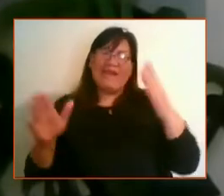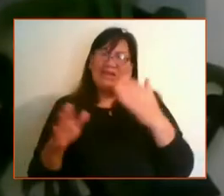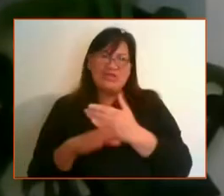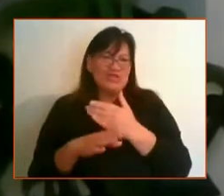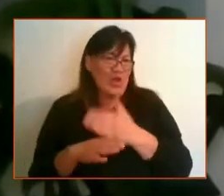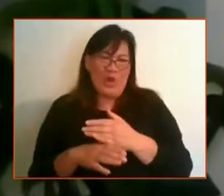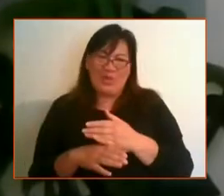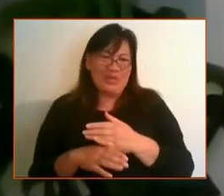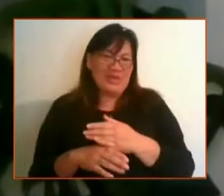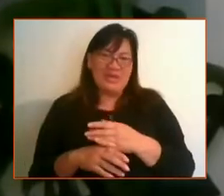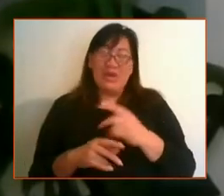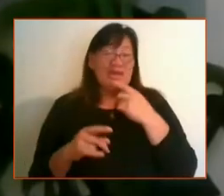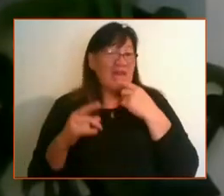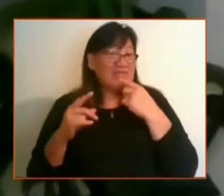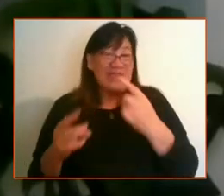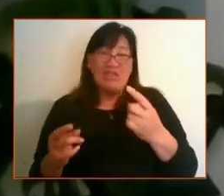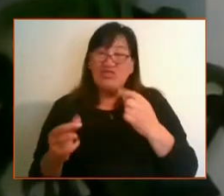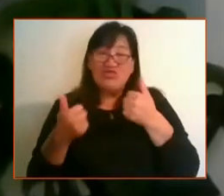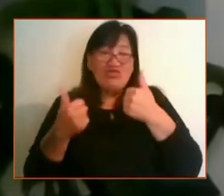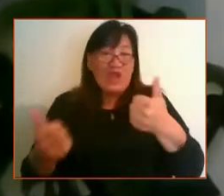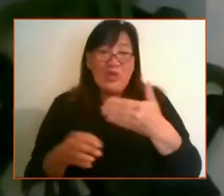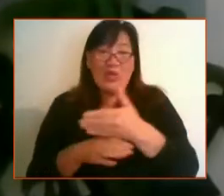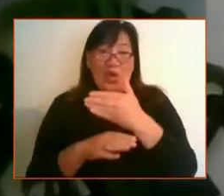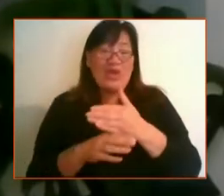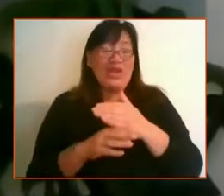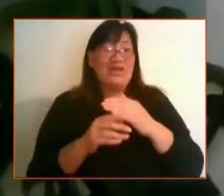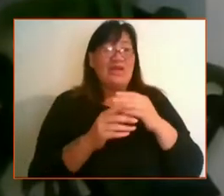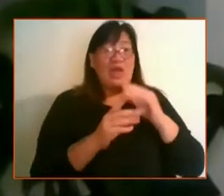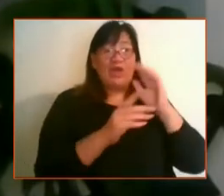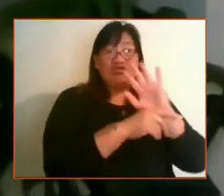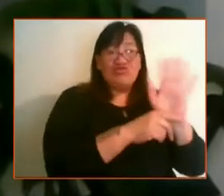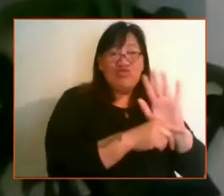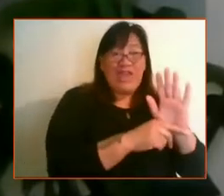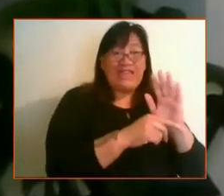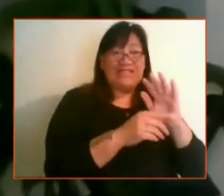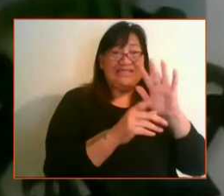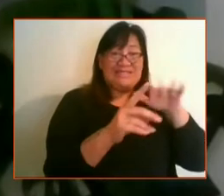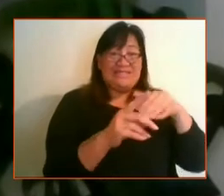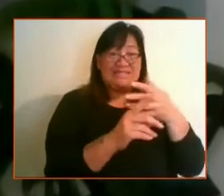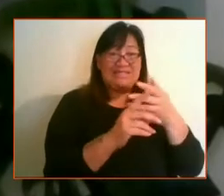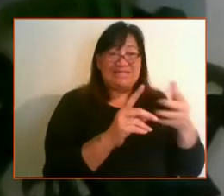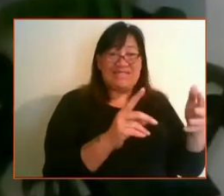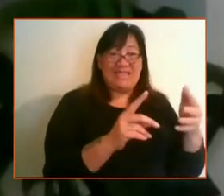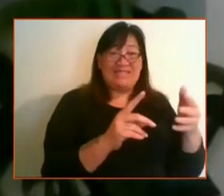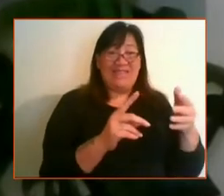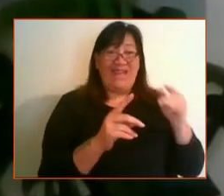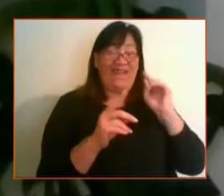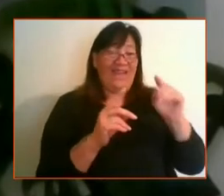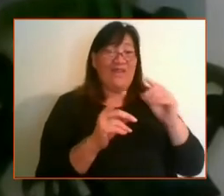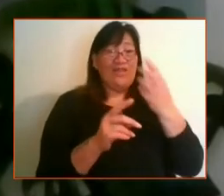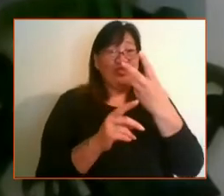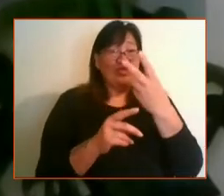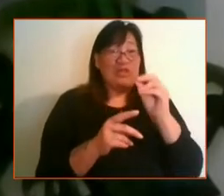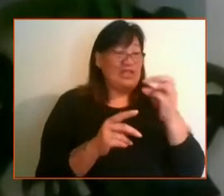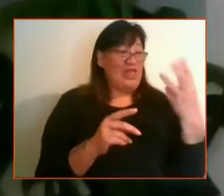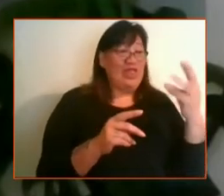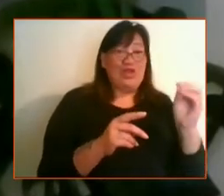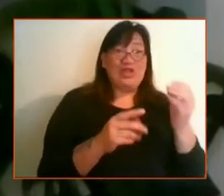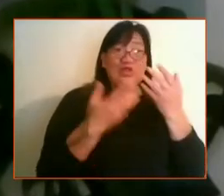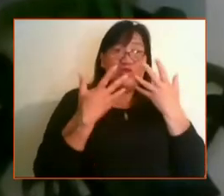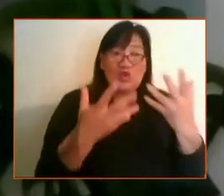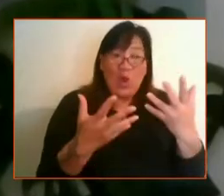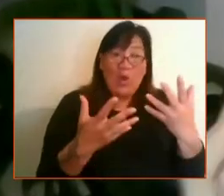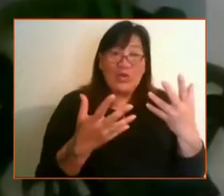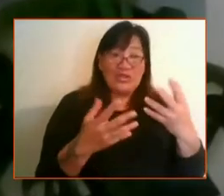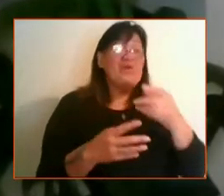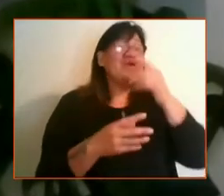because it's a great piece of work. The Screen Sector 2030 strategy is an example, a tangible, concrete example of how we can